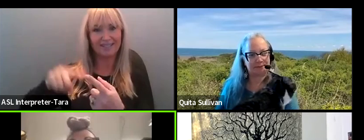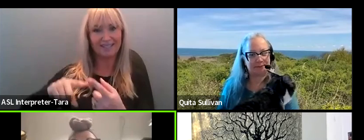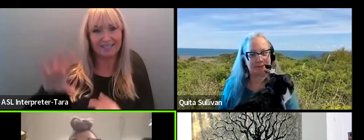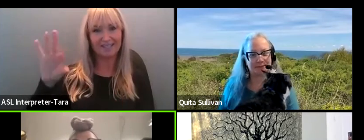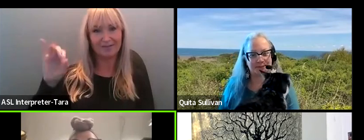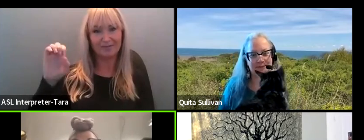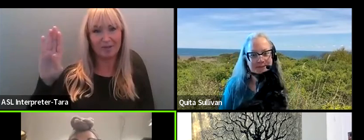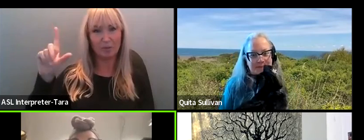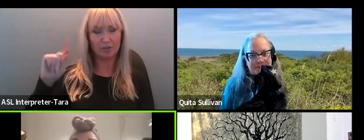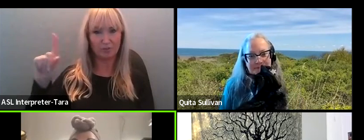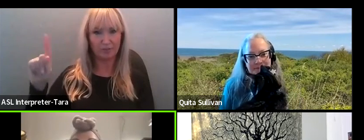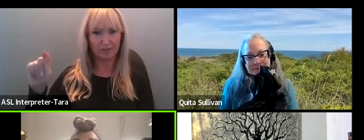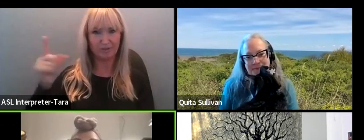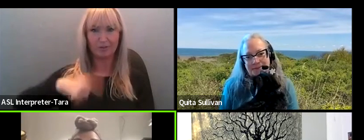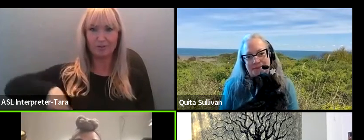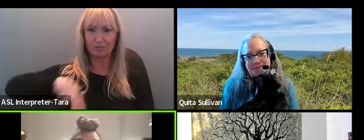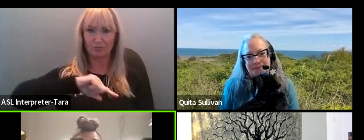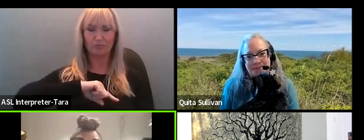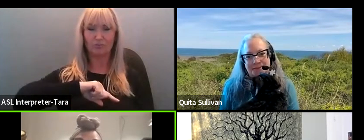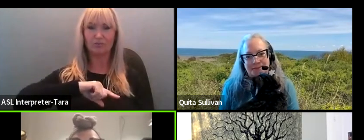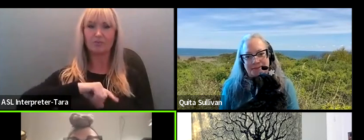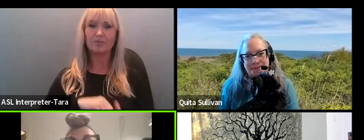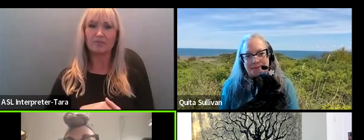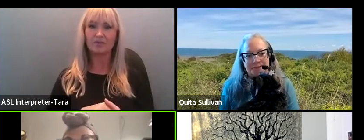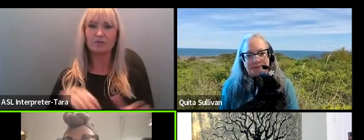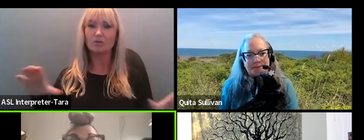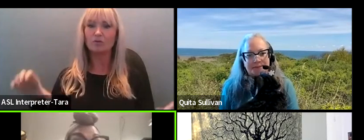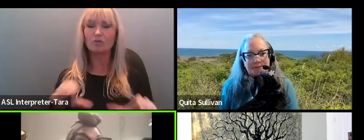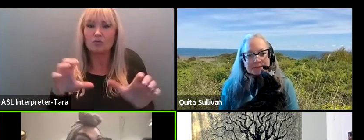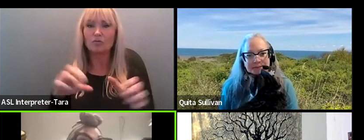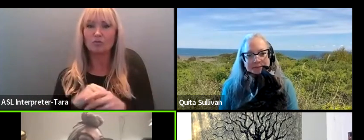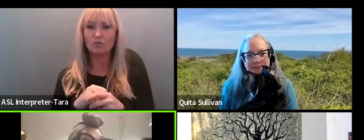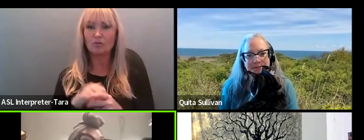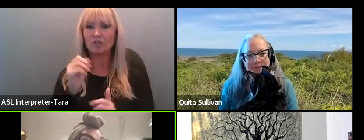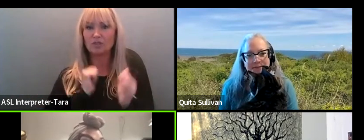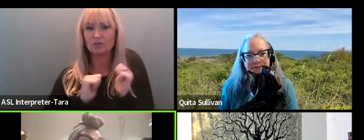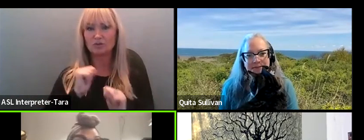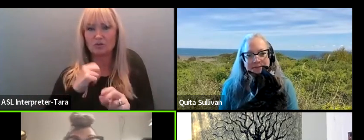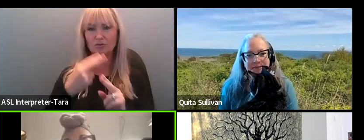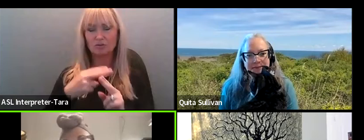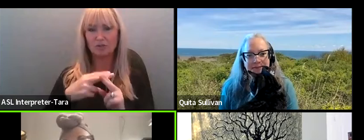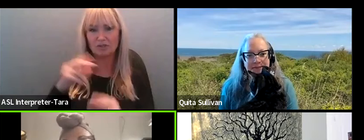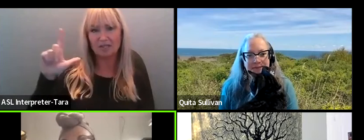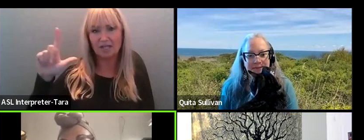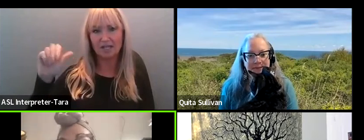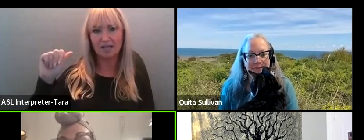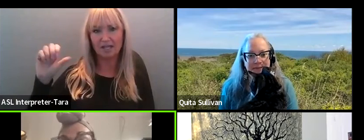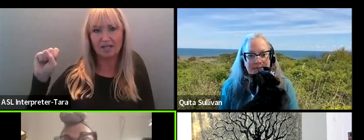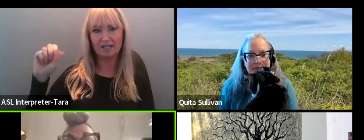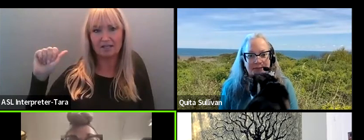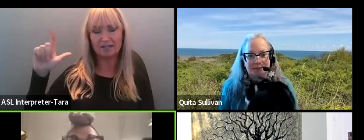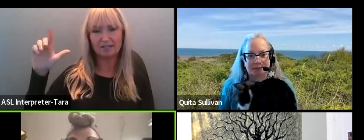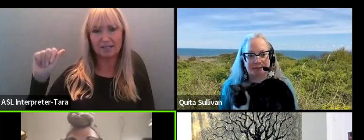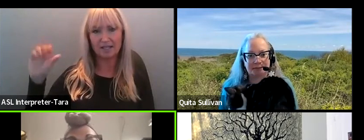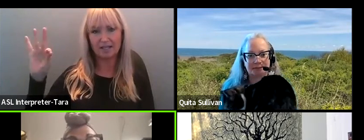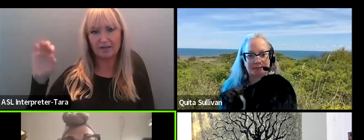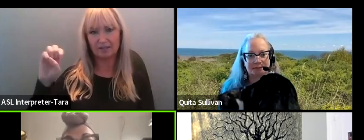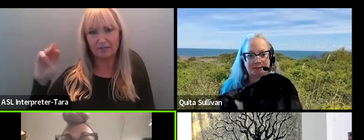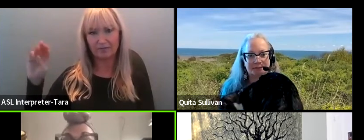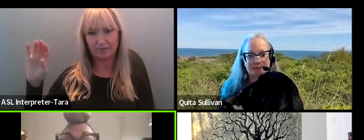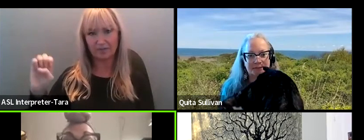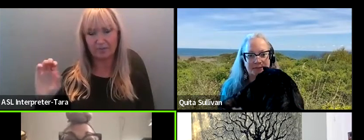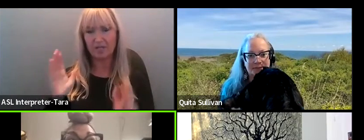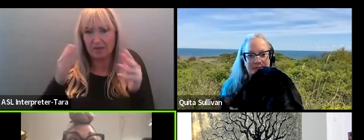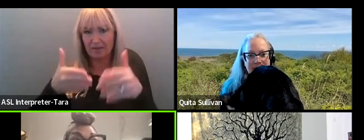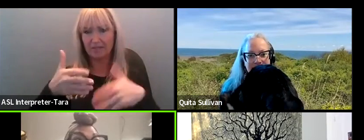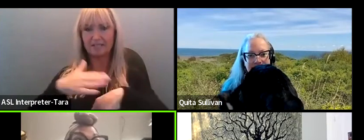2020, we did a series called La Sala Femme that really centered Black women, women of color, queer